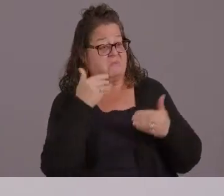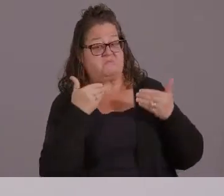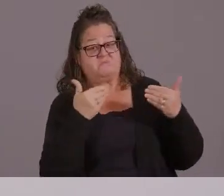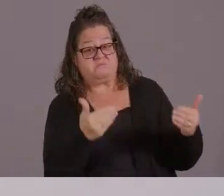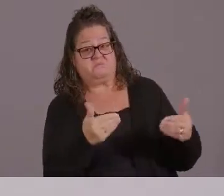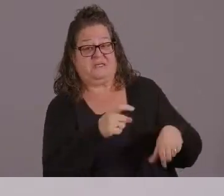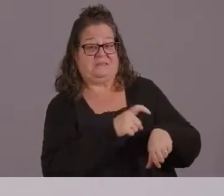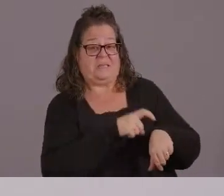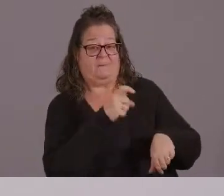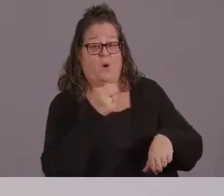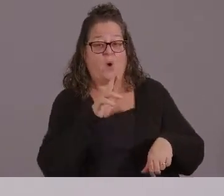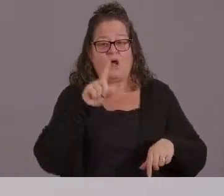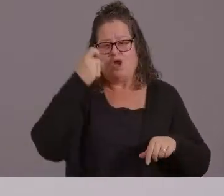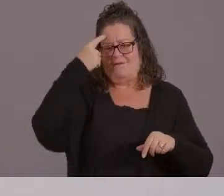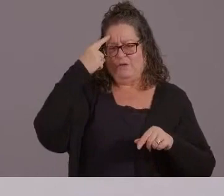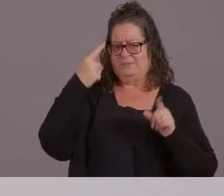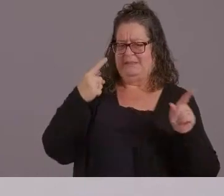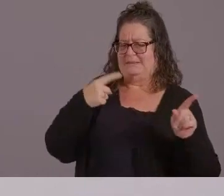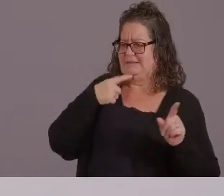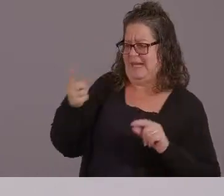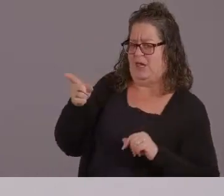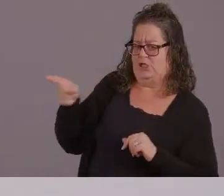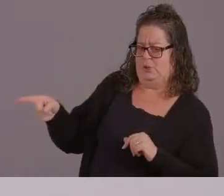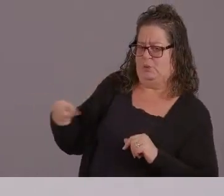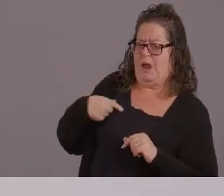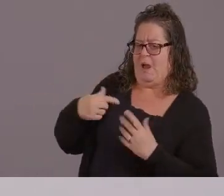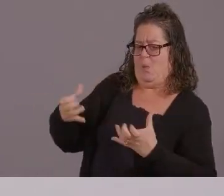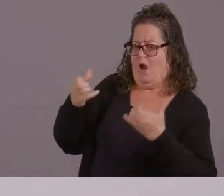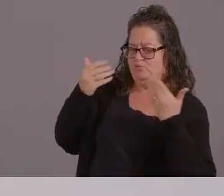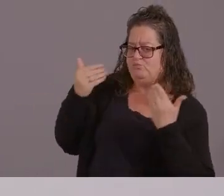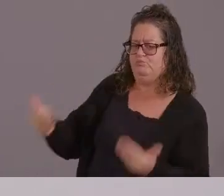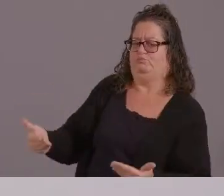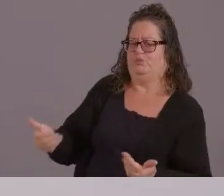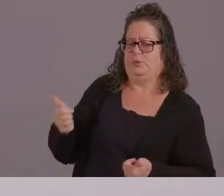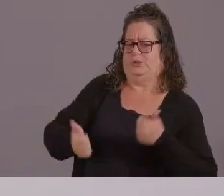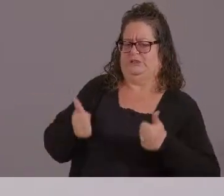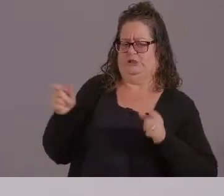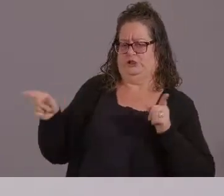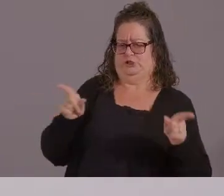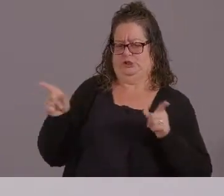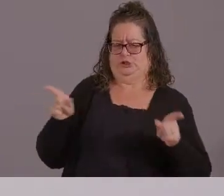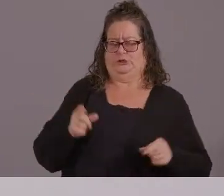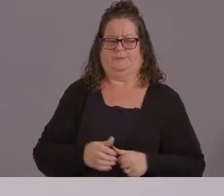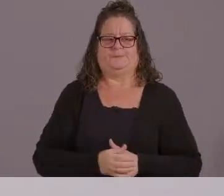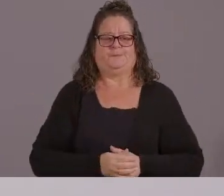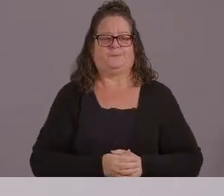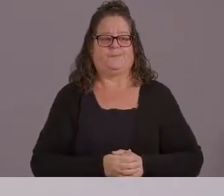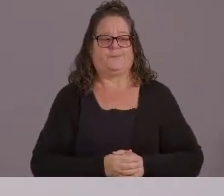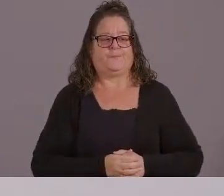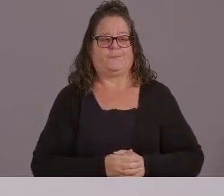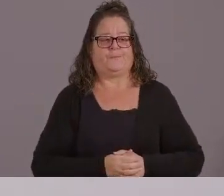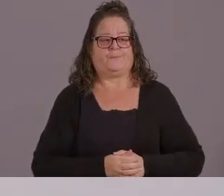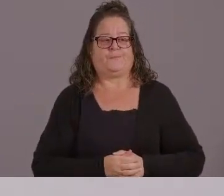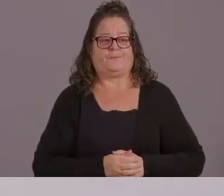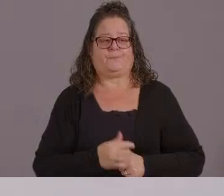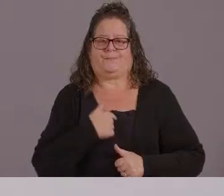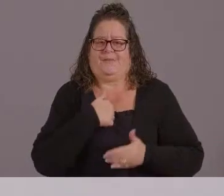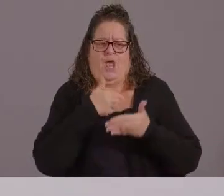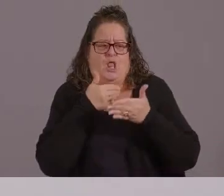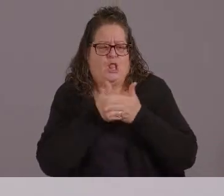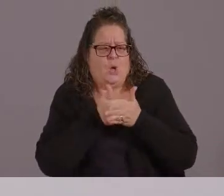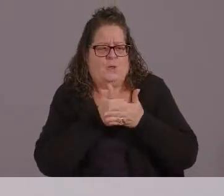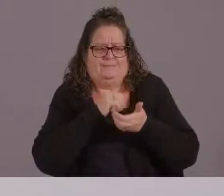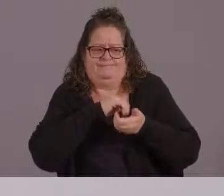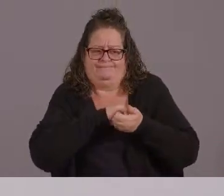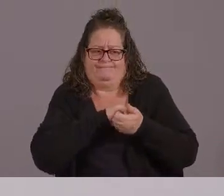I want to do it? So I work very closely with his team, providing data, providing